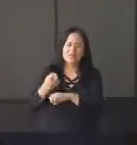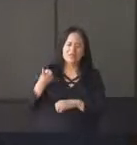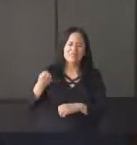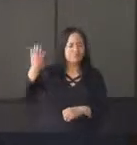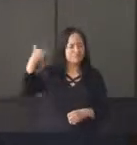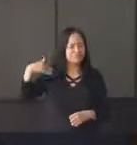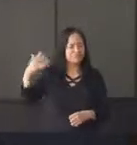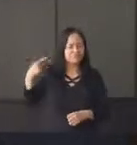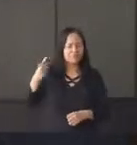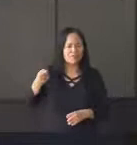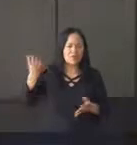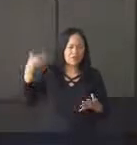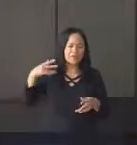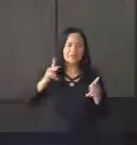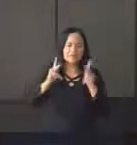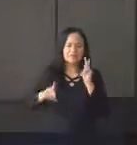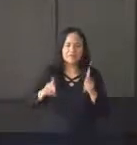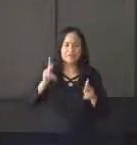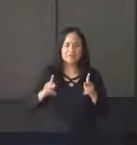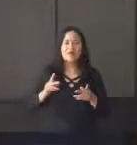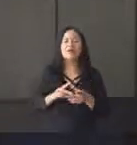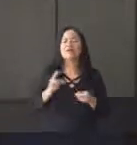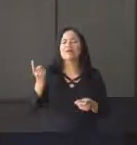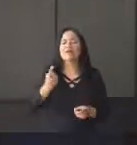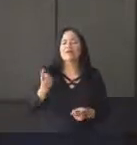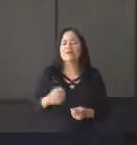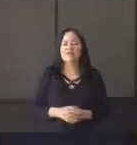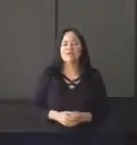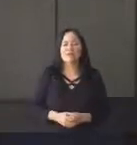as we were saying a few minutes ago,